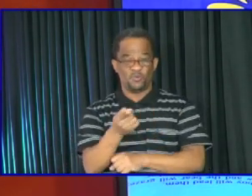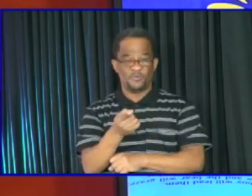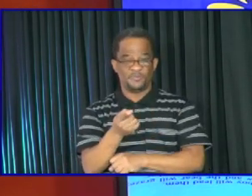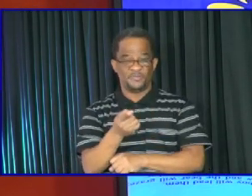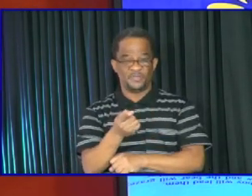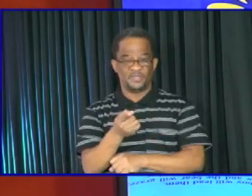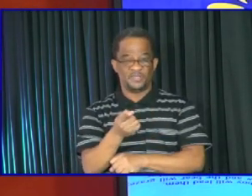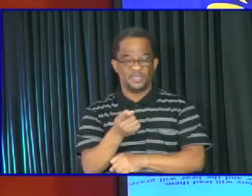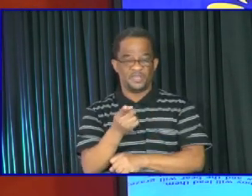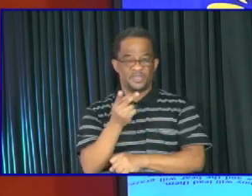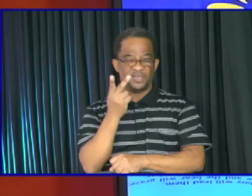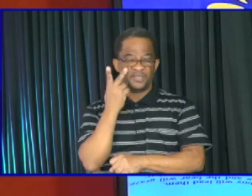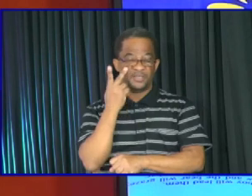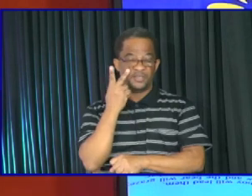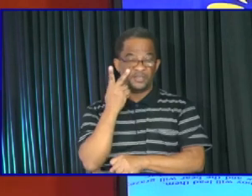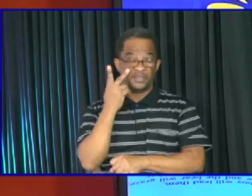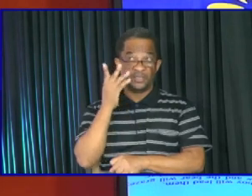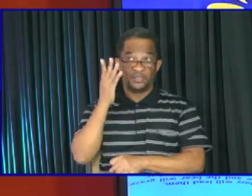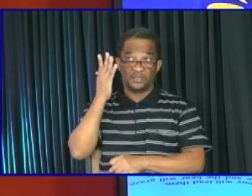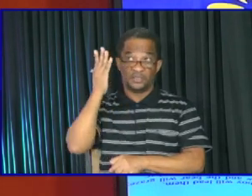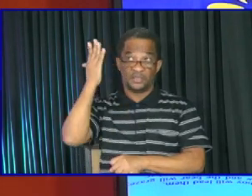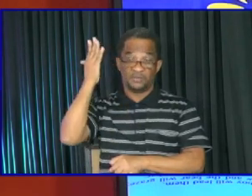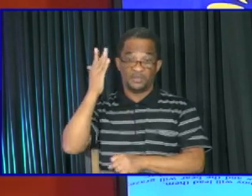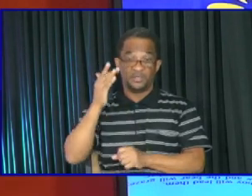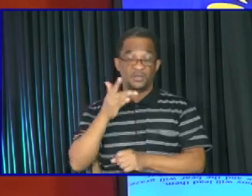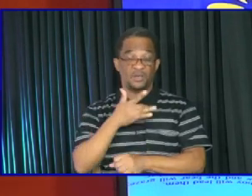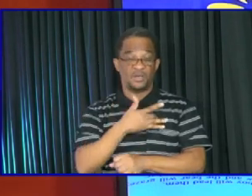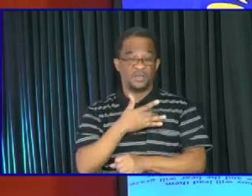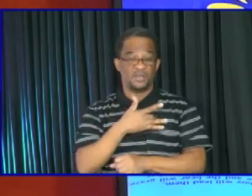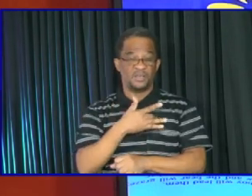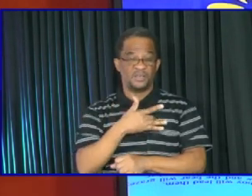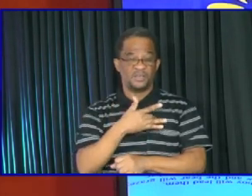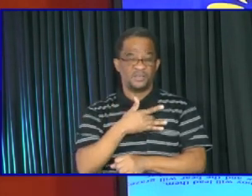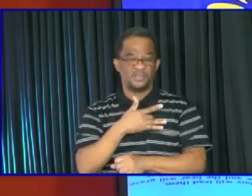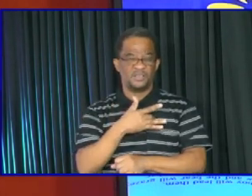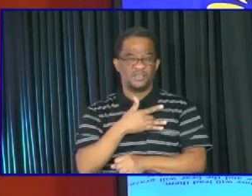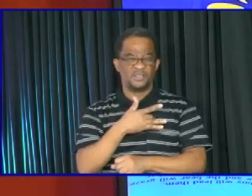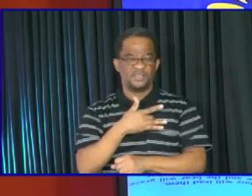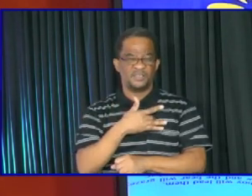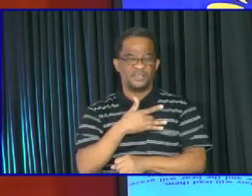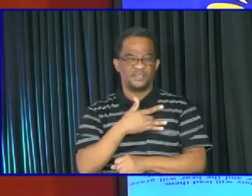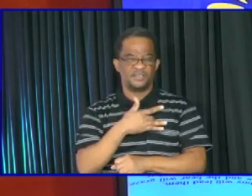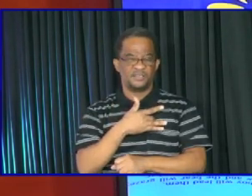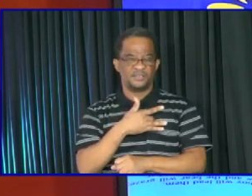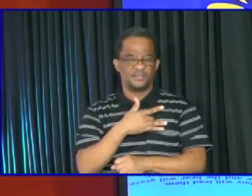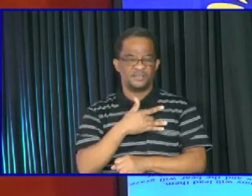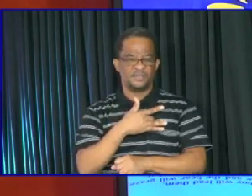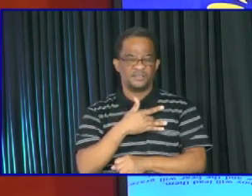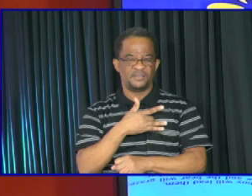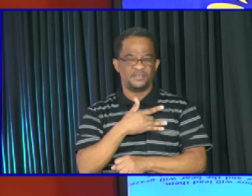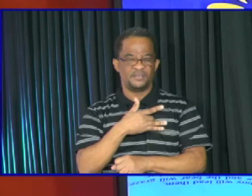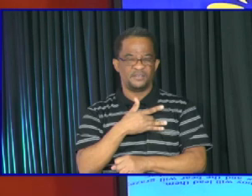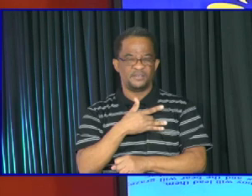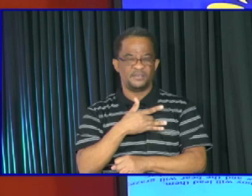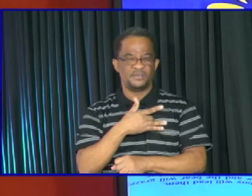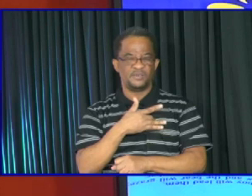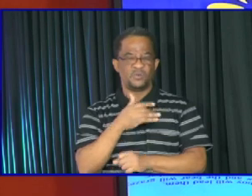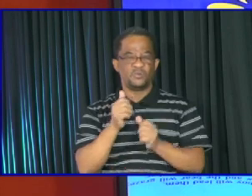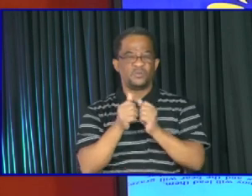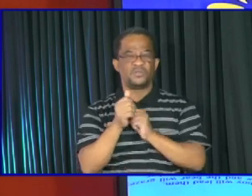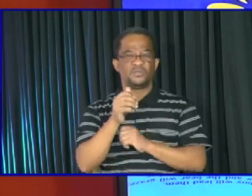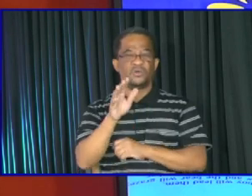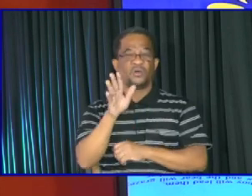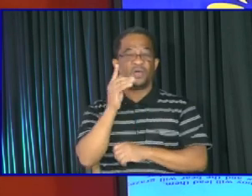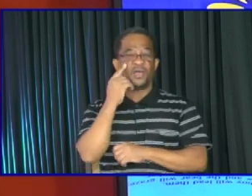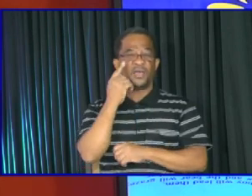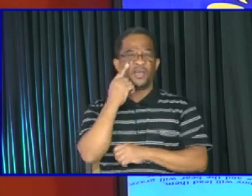your heart if you stop looking with your eyes. He's left it